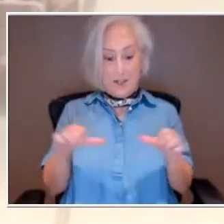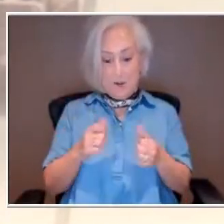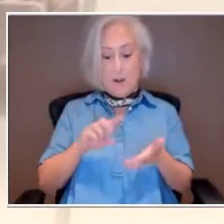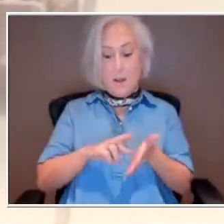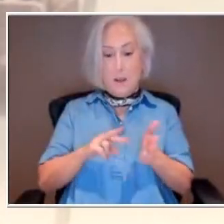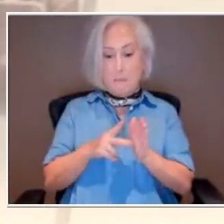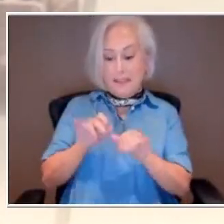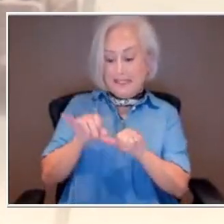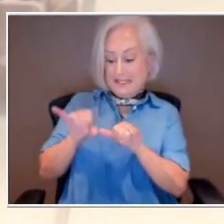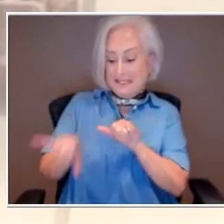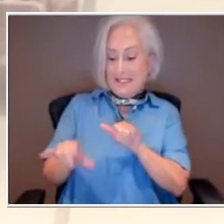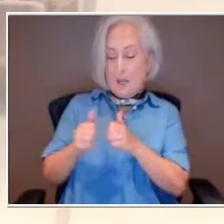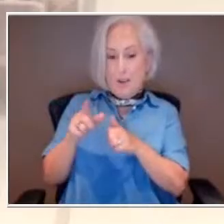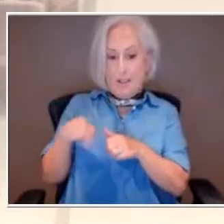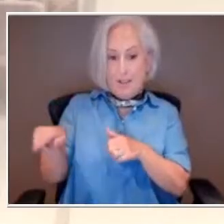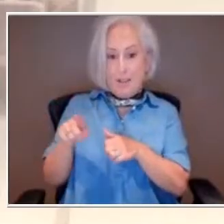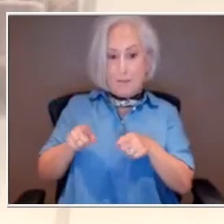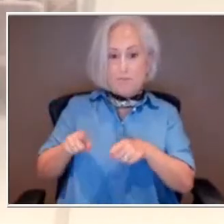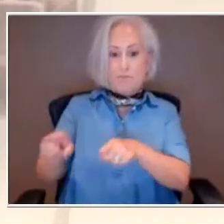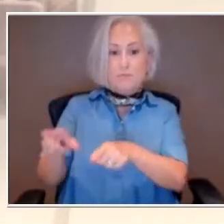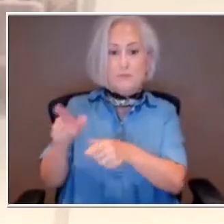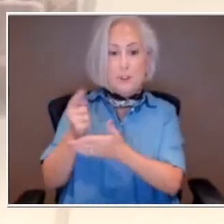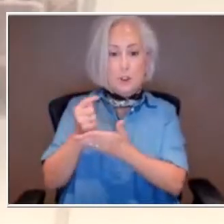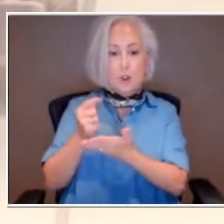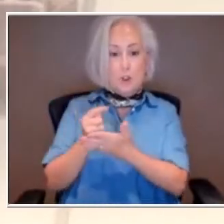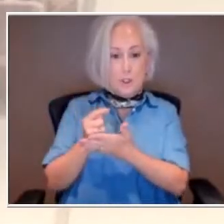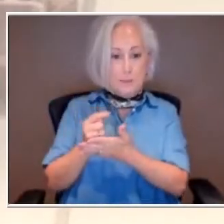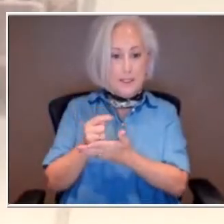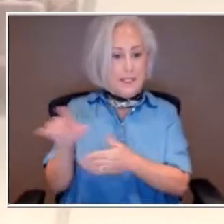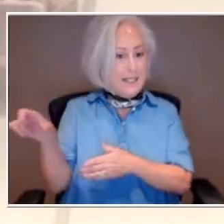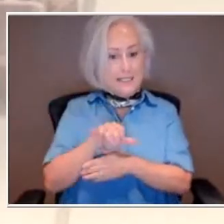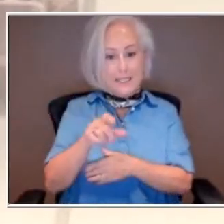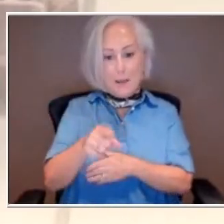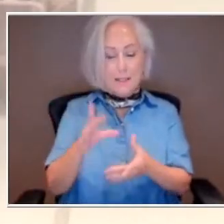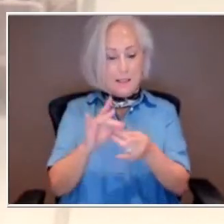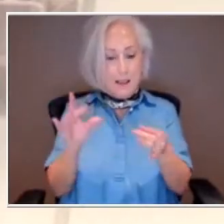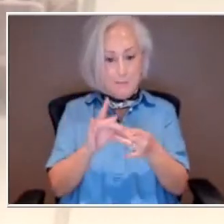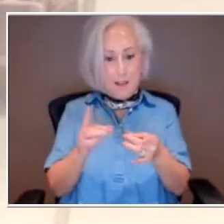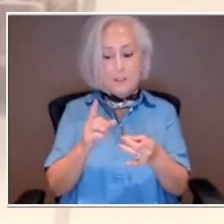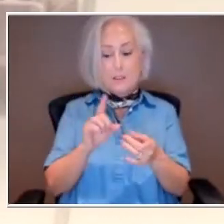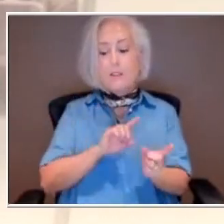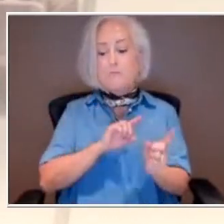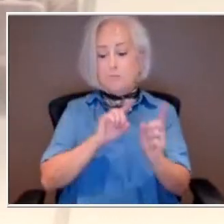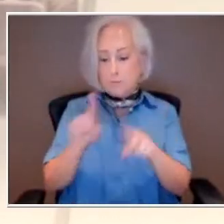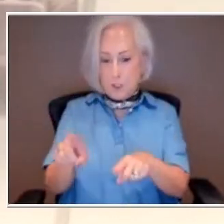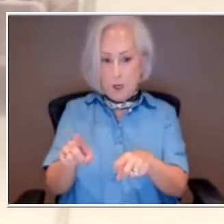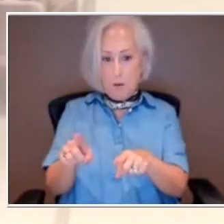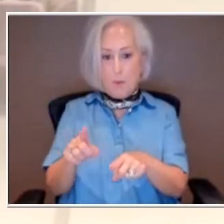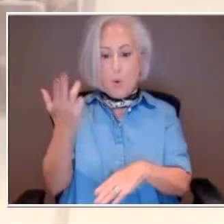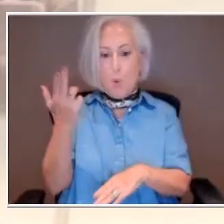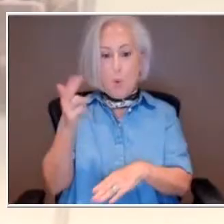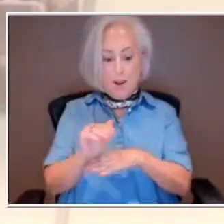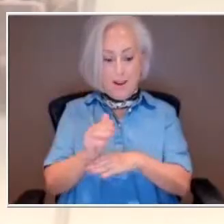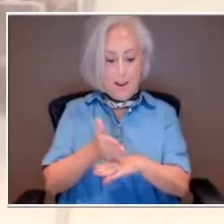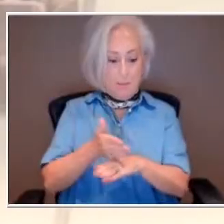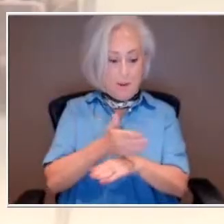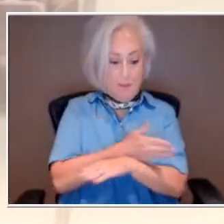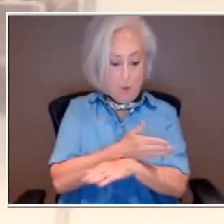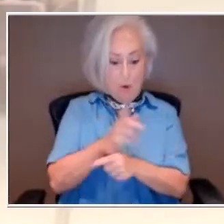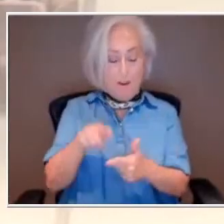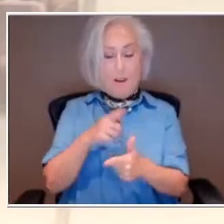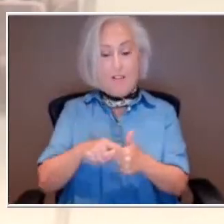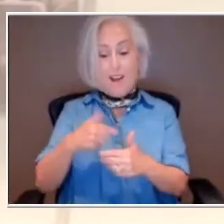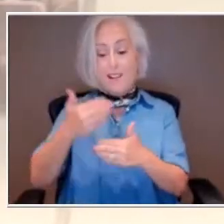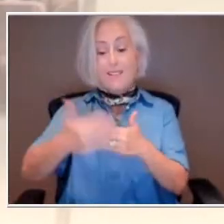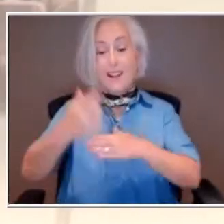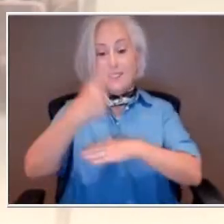them for the duration of my treatment. So just like they were talking about, I would come up the night before and have chemo all day and then